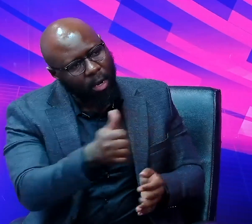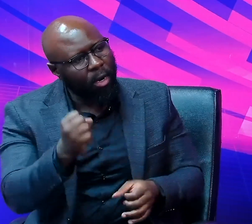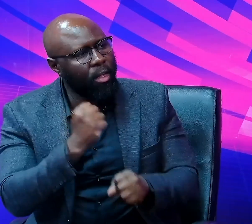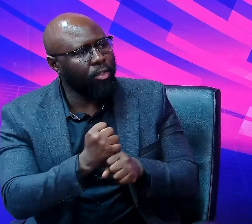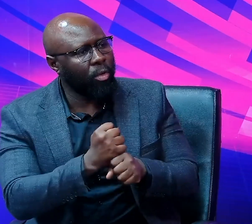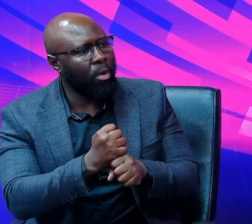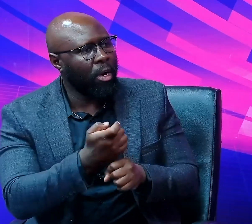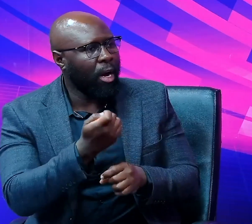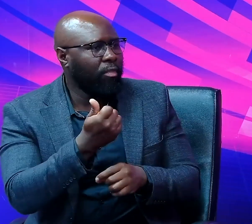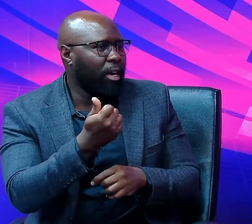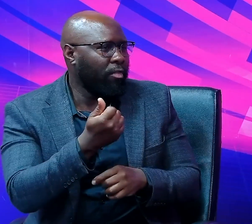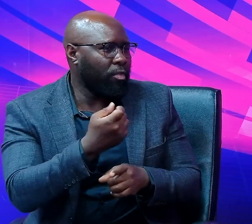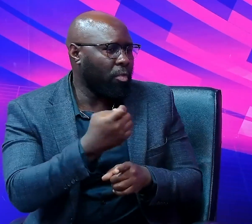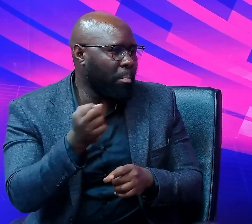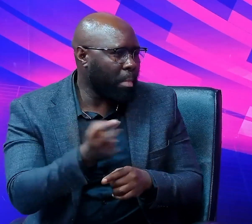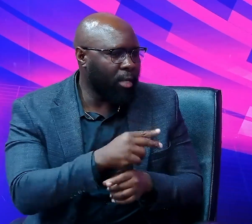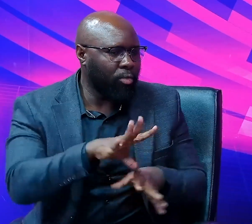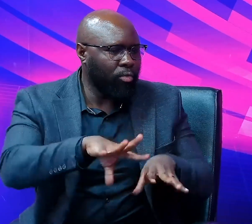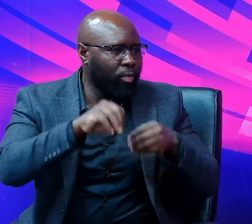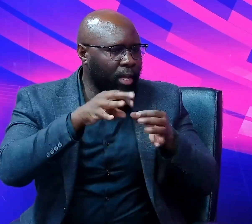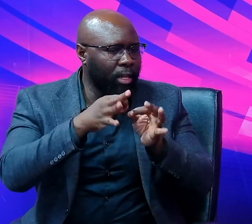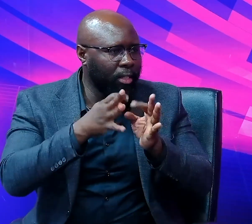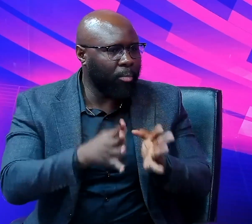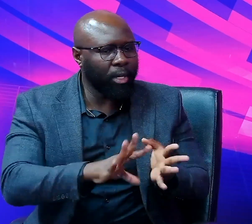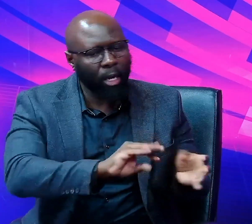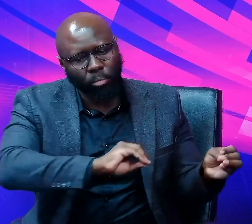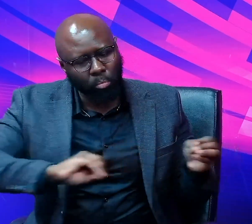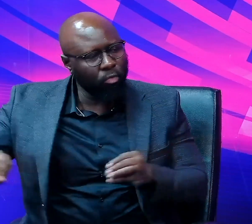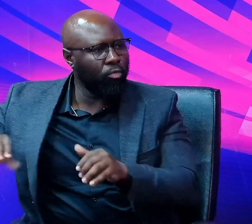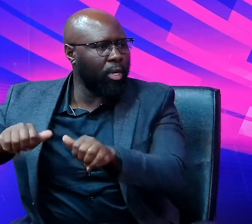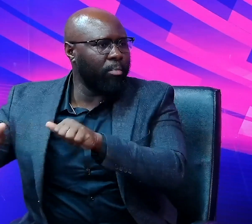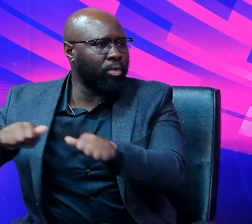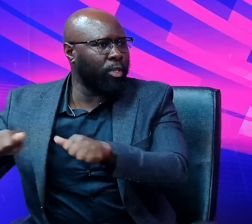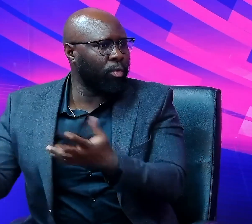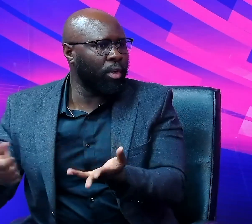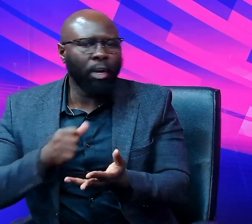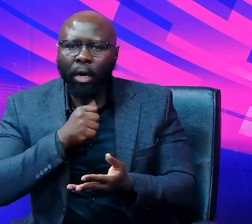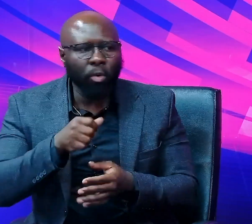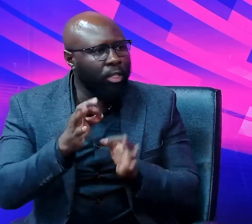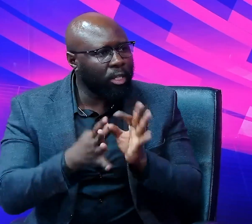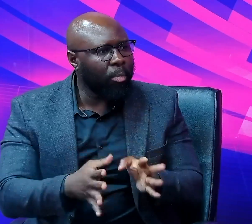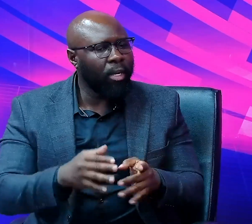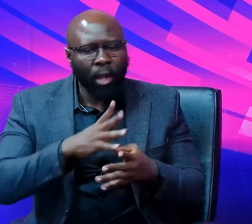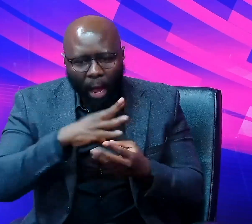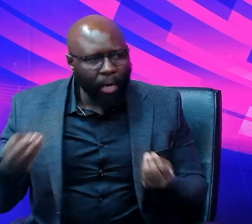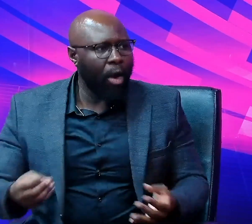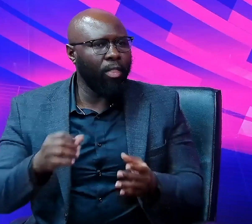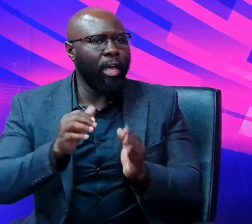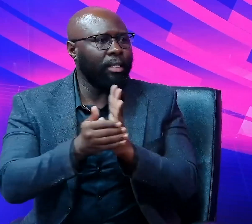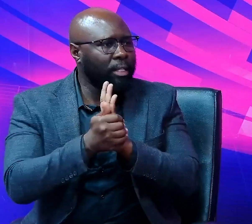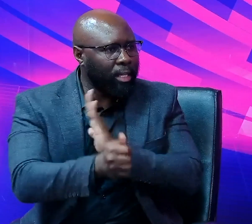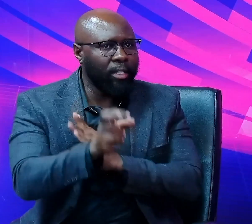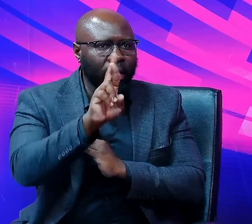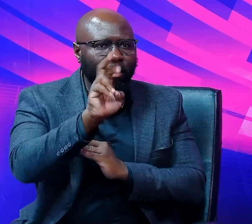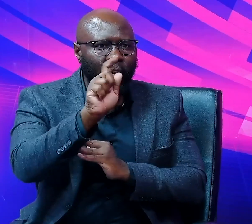so they'll start assigning the interpreters other roles. And maybe you will find that in a short time, the interpreter has moved to